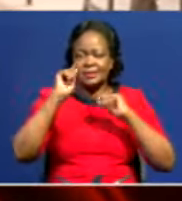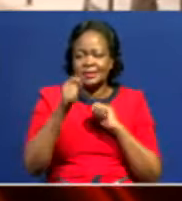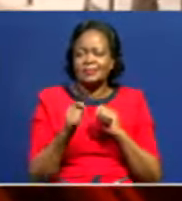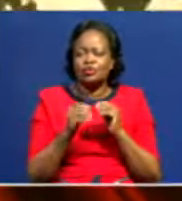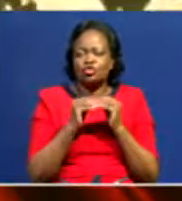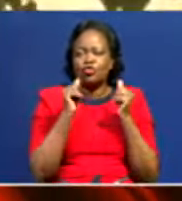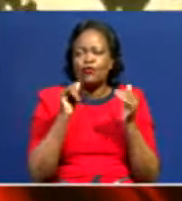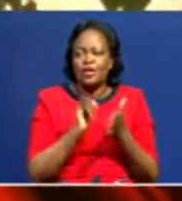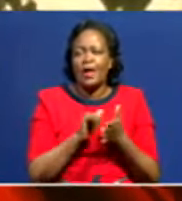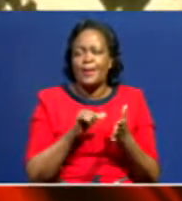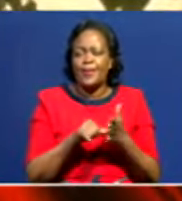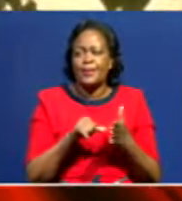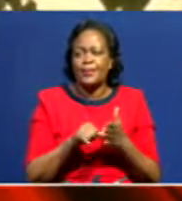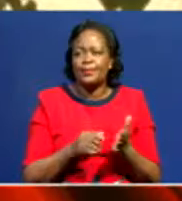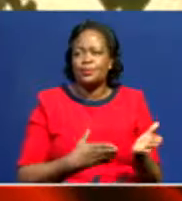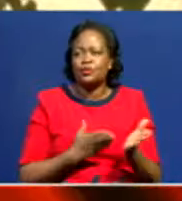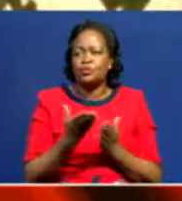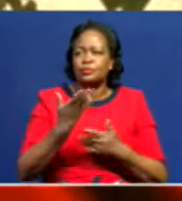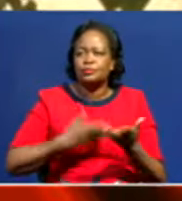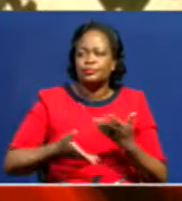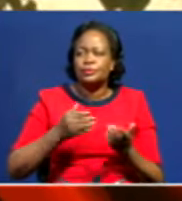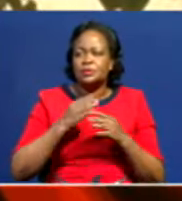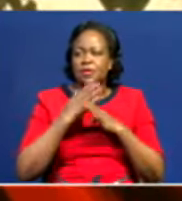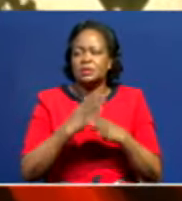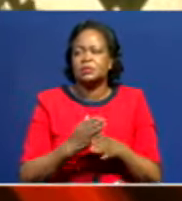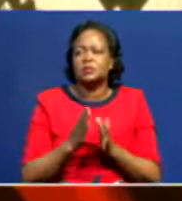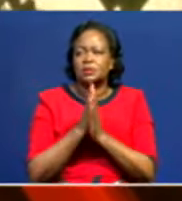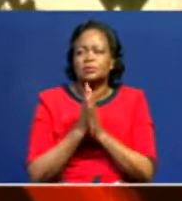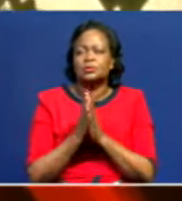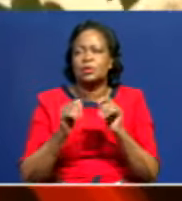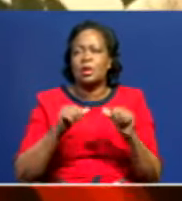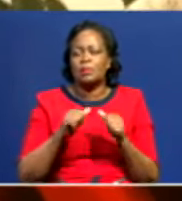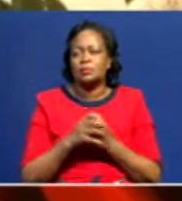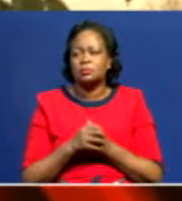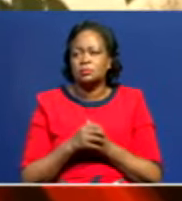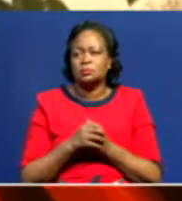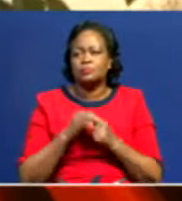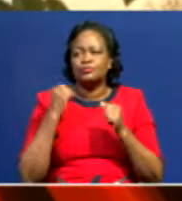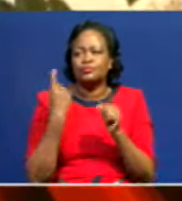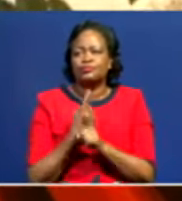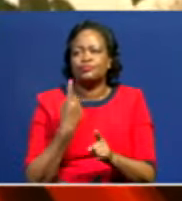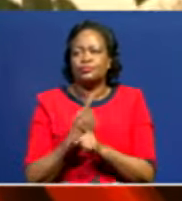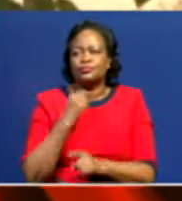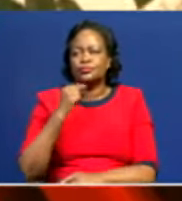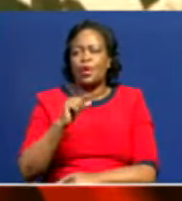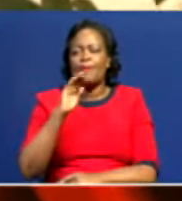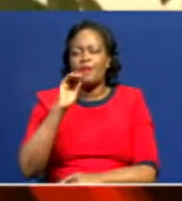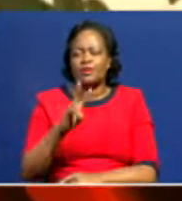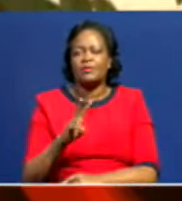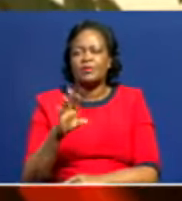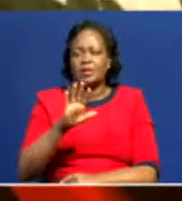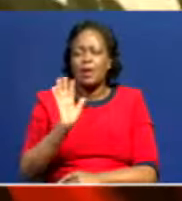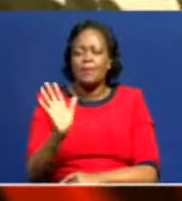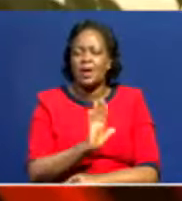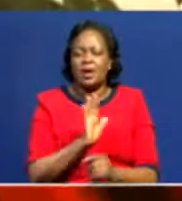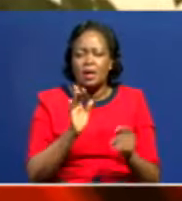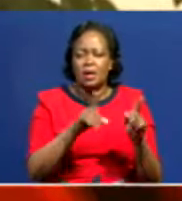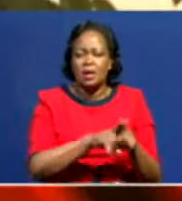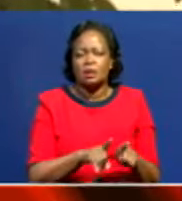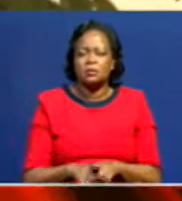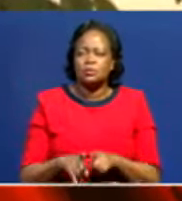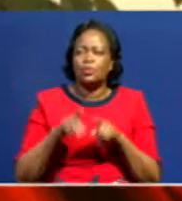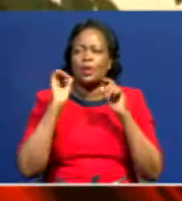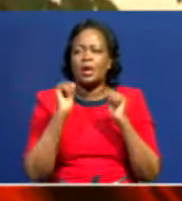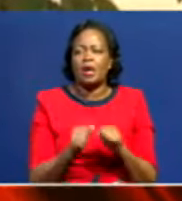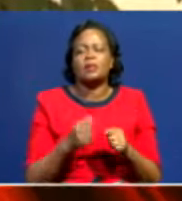combating it. Through the engagements, they are able to share the stories of different GBV within their areas, and also we are able